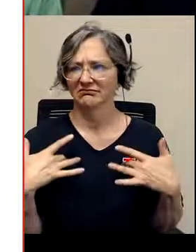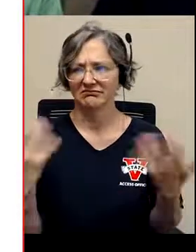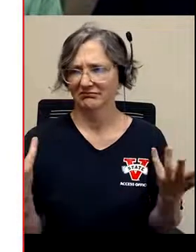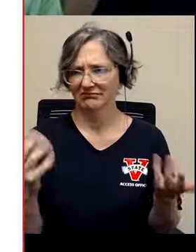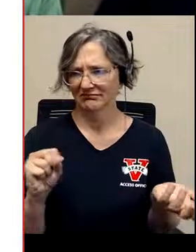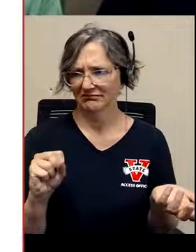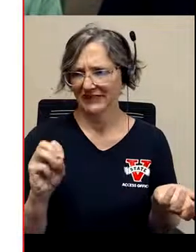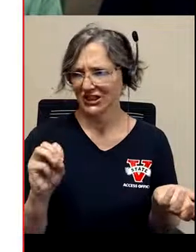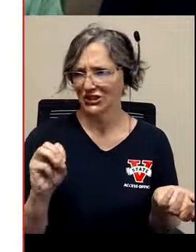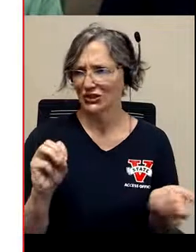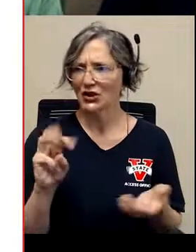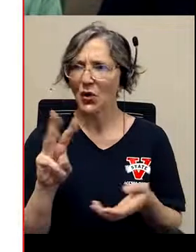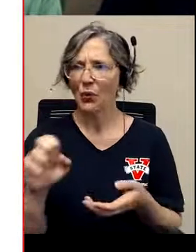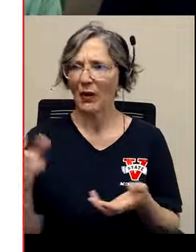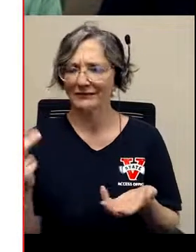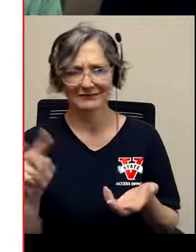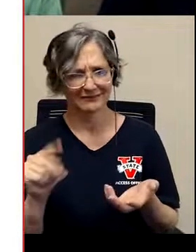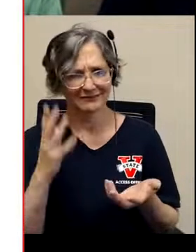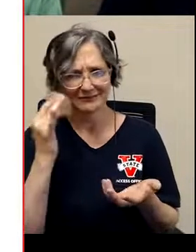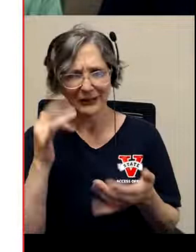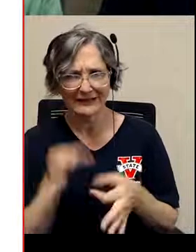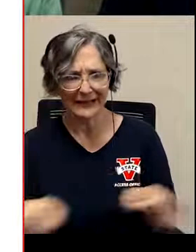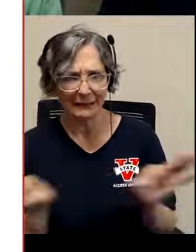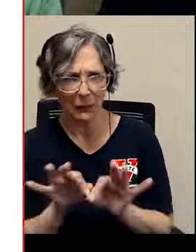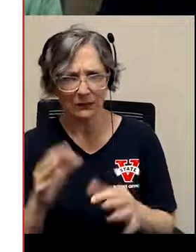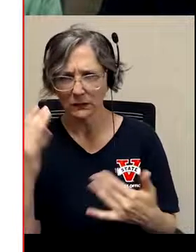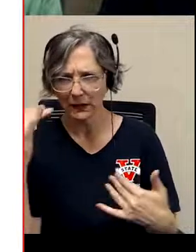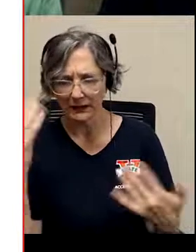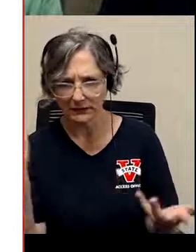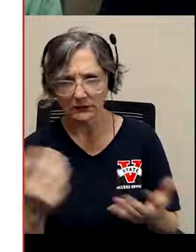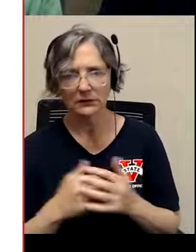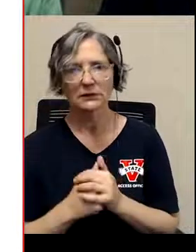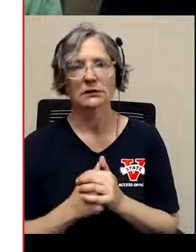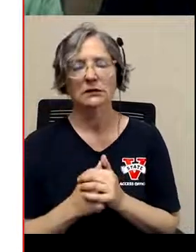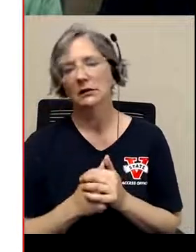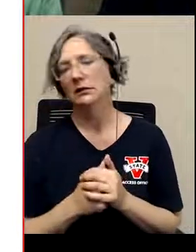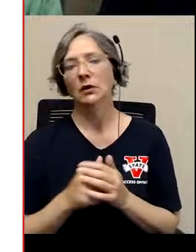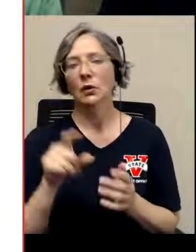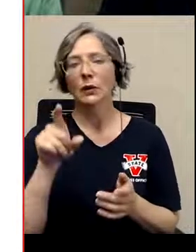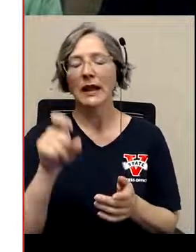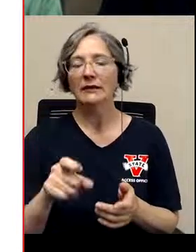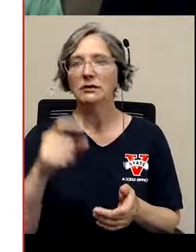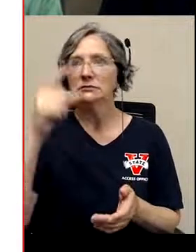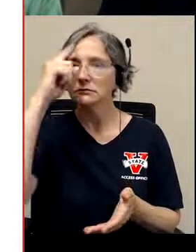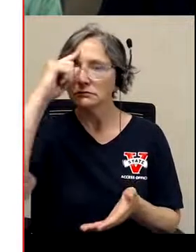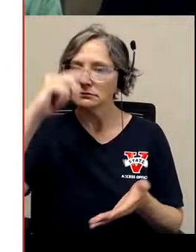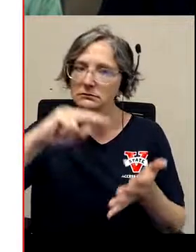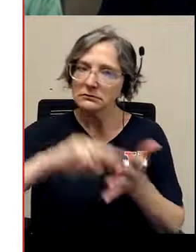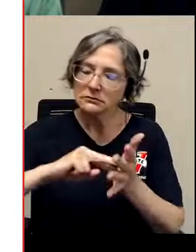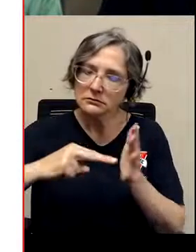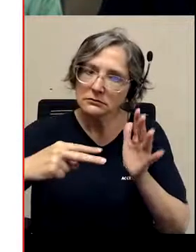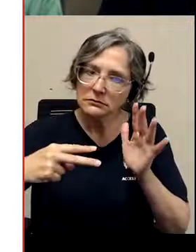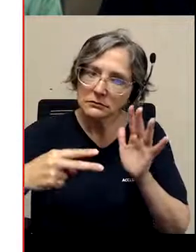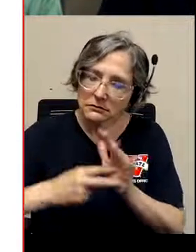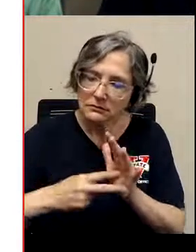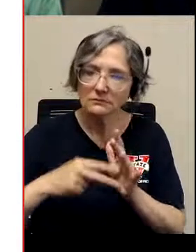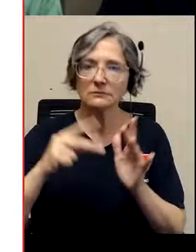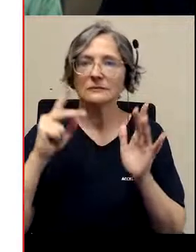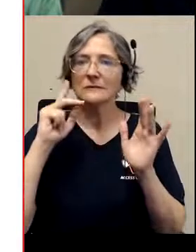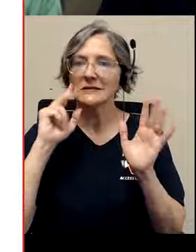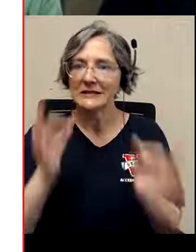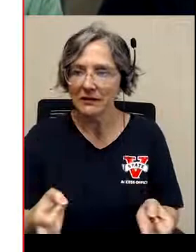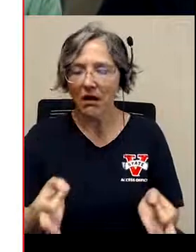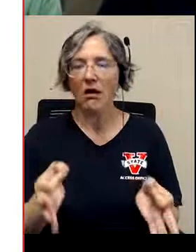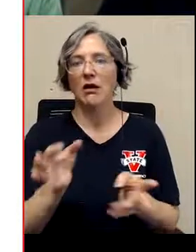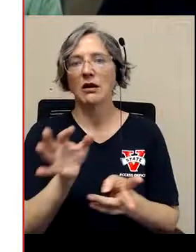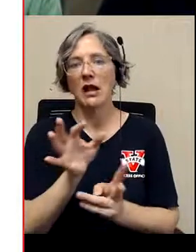differentiation, which leads to that knowledge of students, we have to intentionally make those choices.